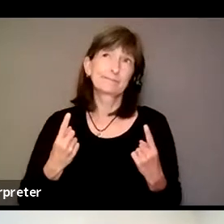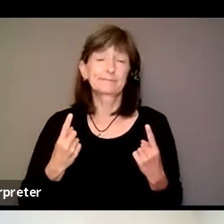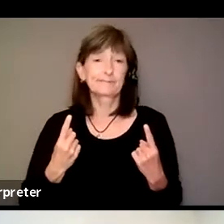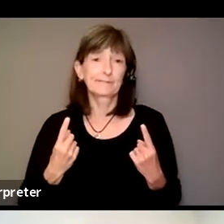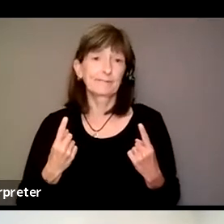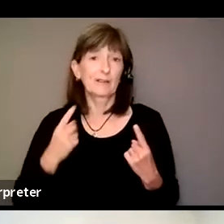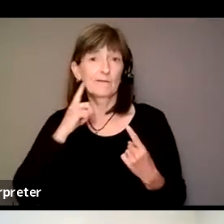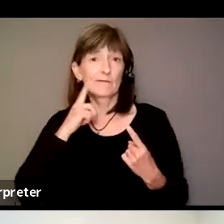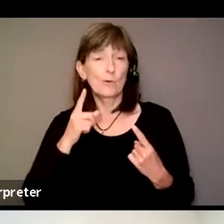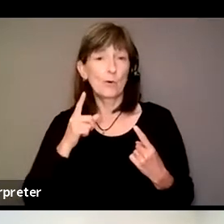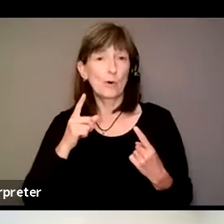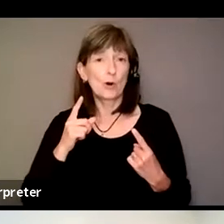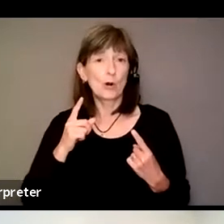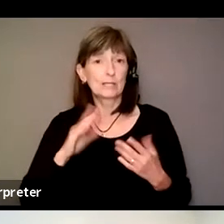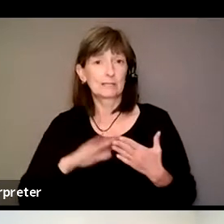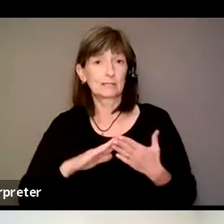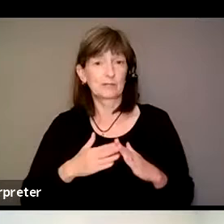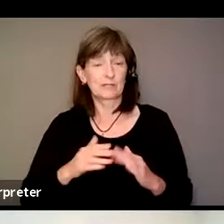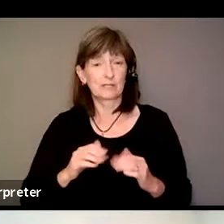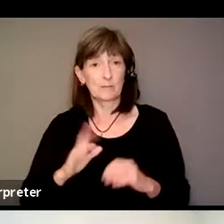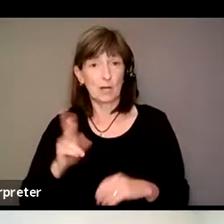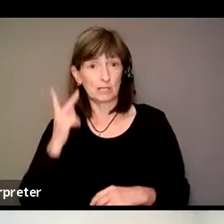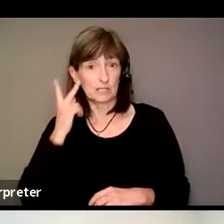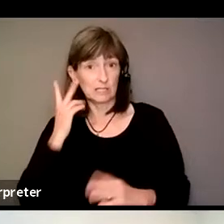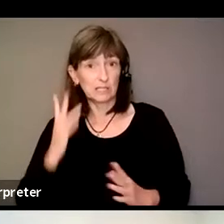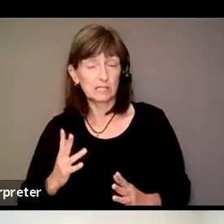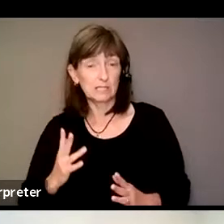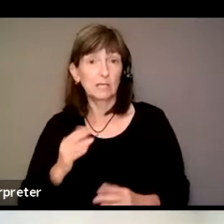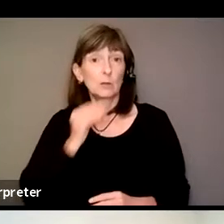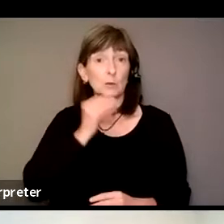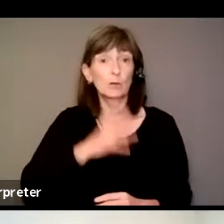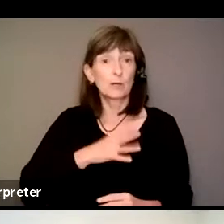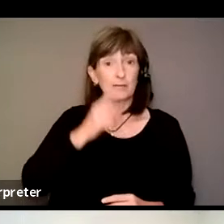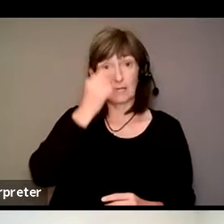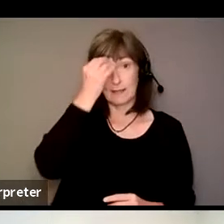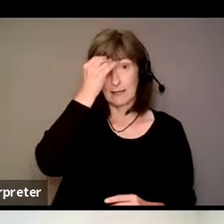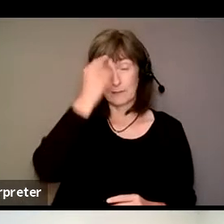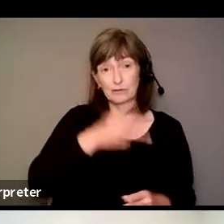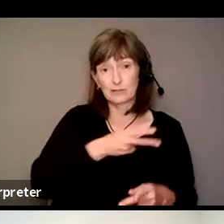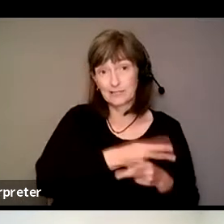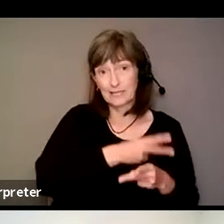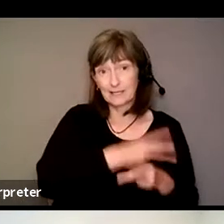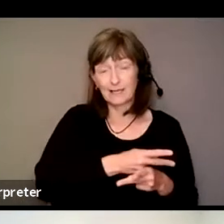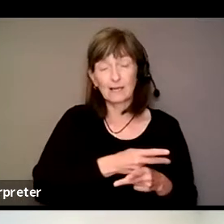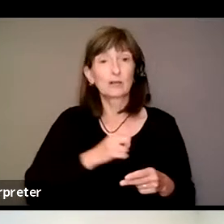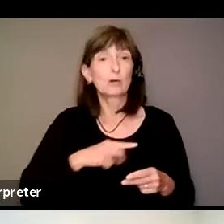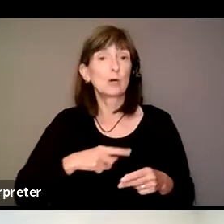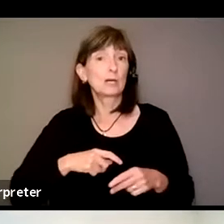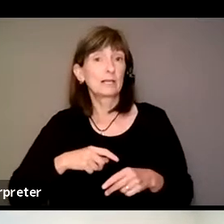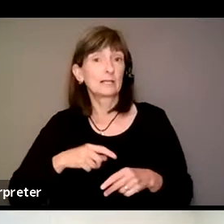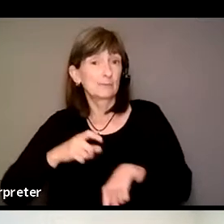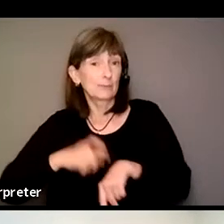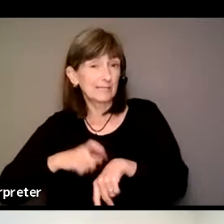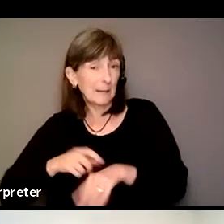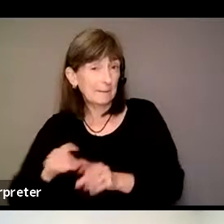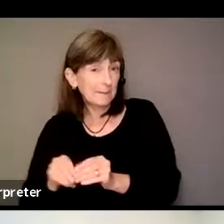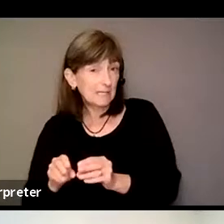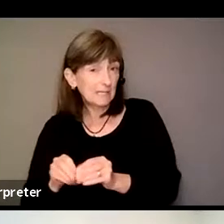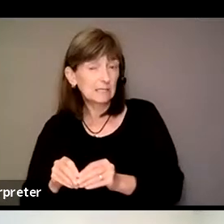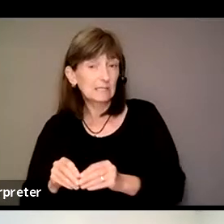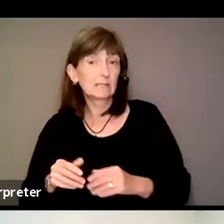municipal politics. So women often have to think about childcare. They often have to worry about timing of meetings, how they're going